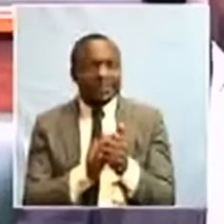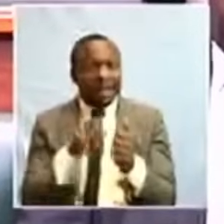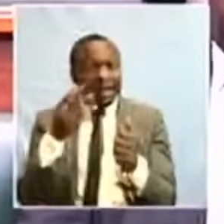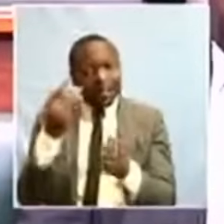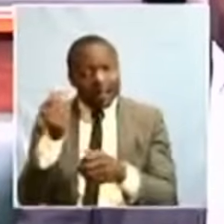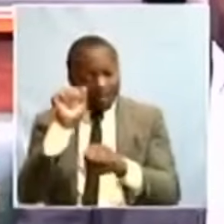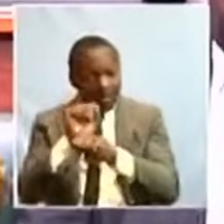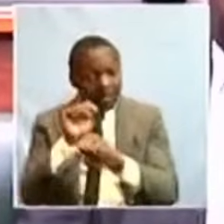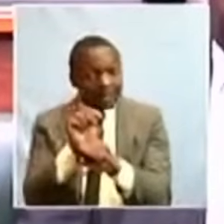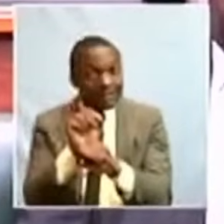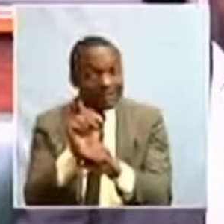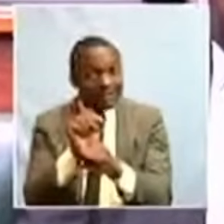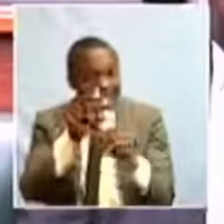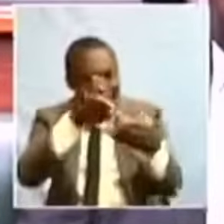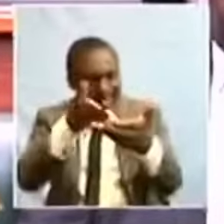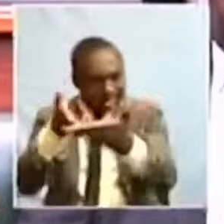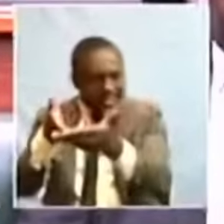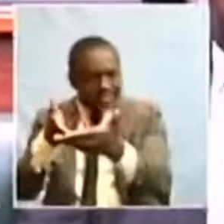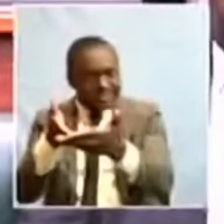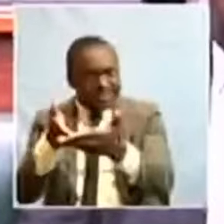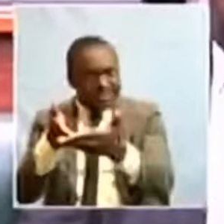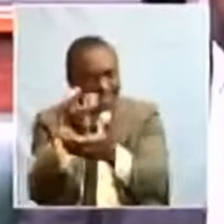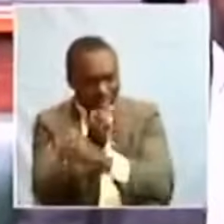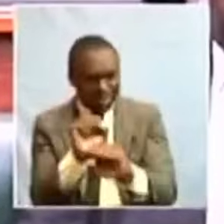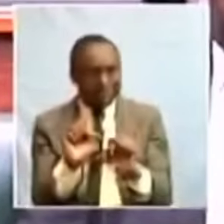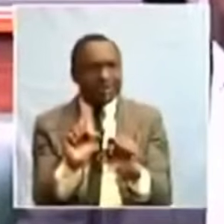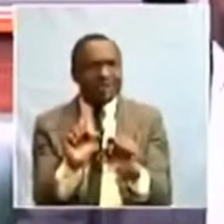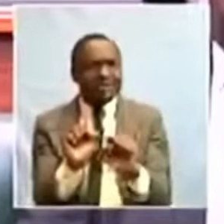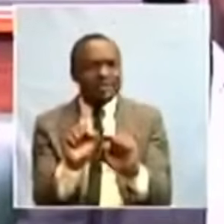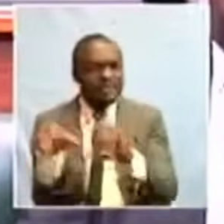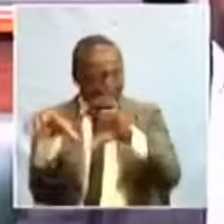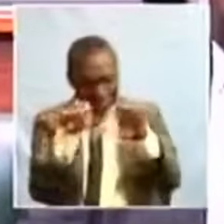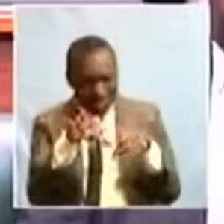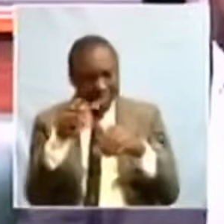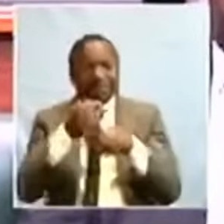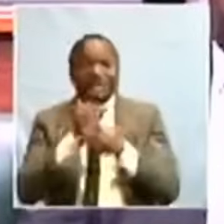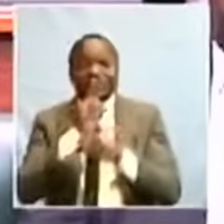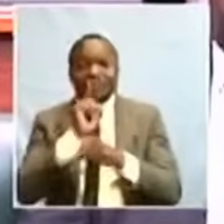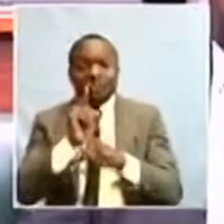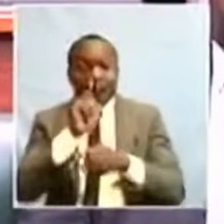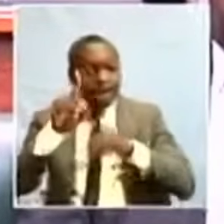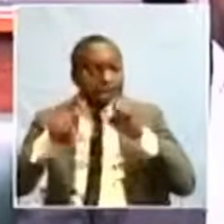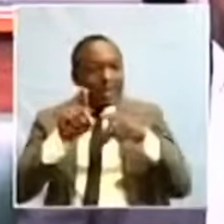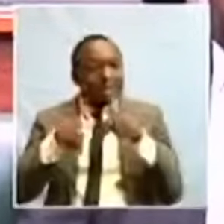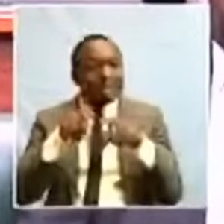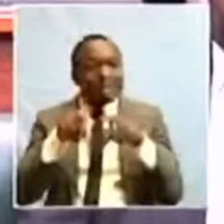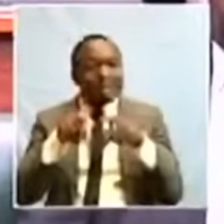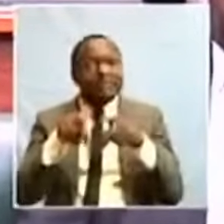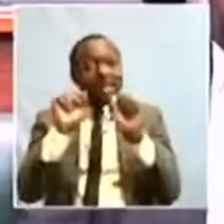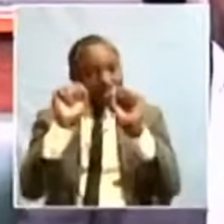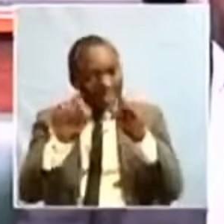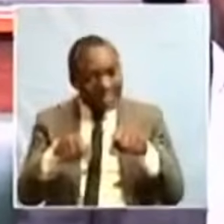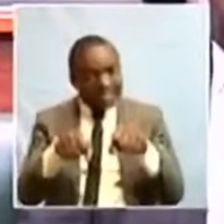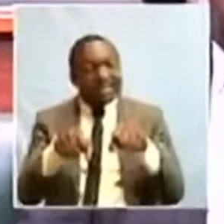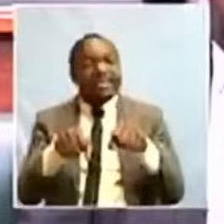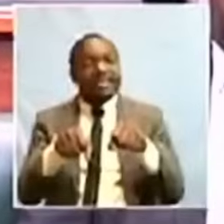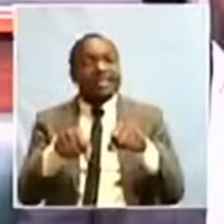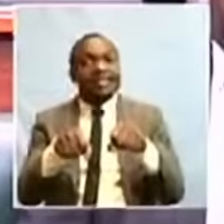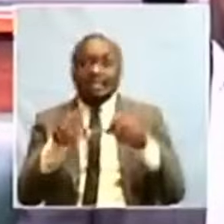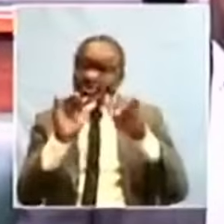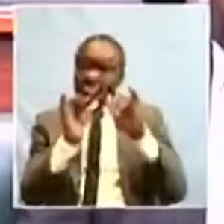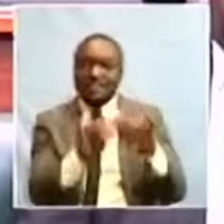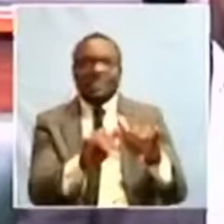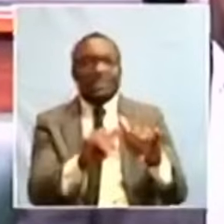for work. All these are interventions that we are doing to ensure our people can live